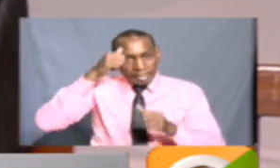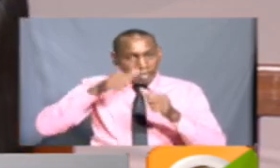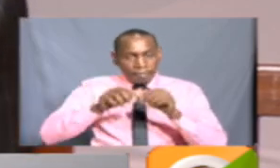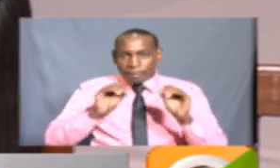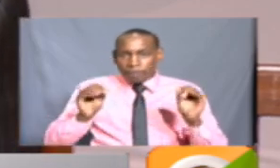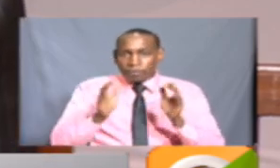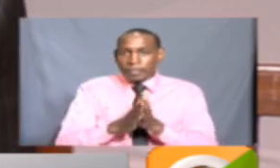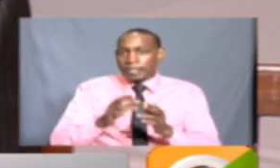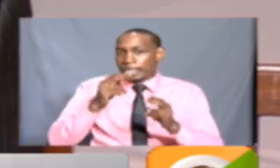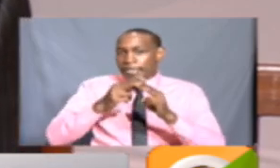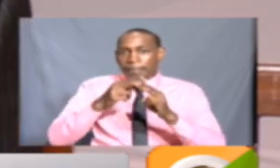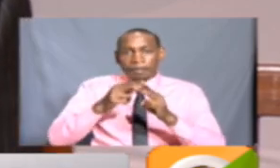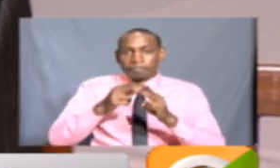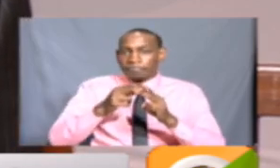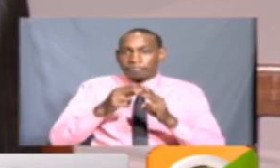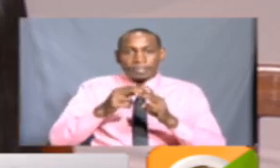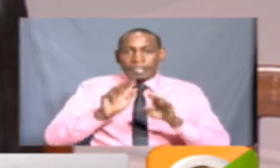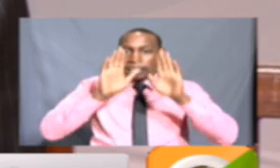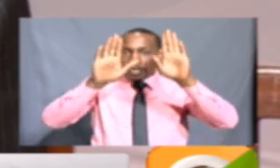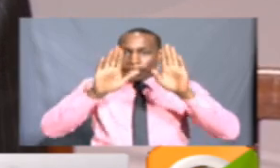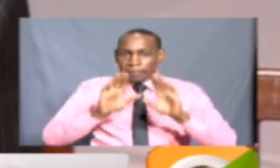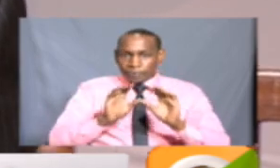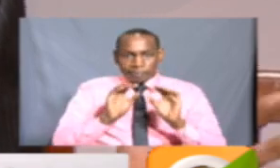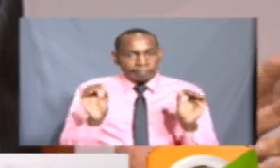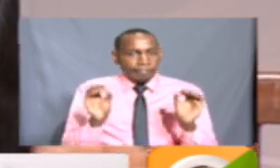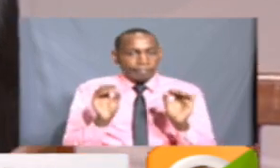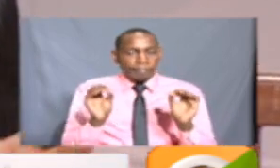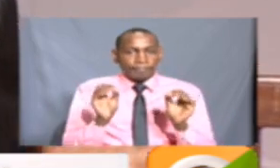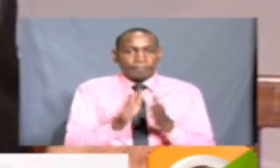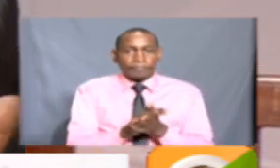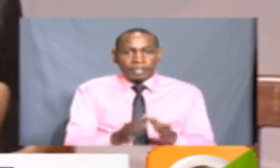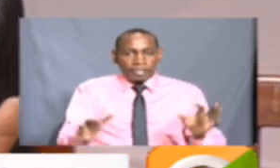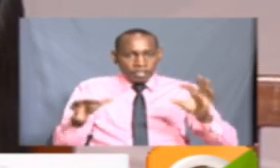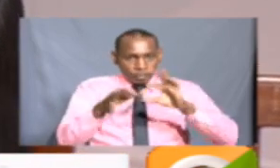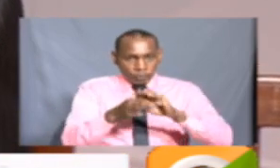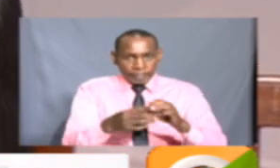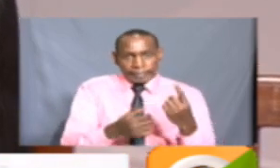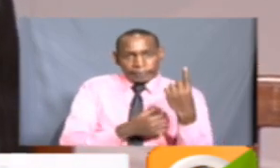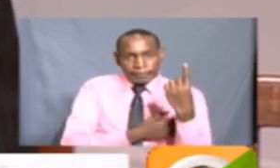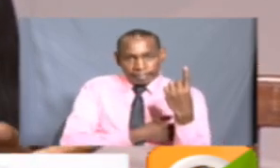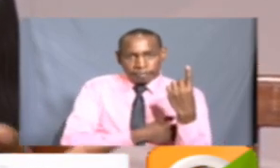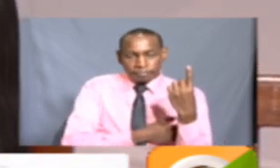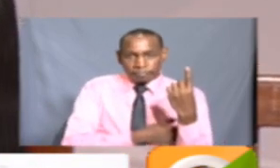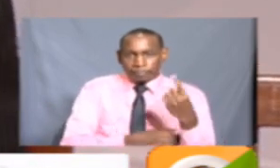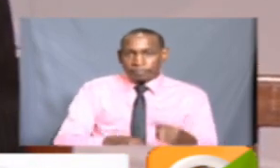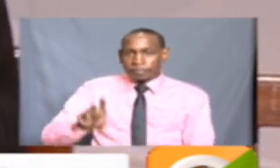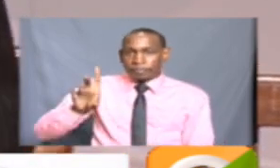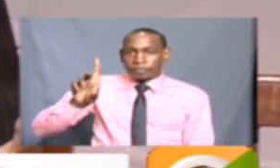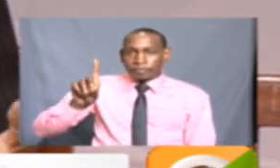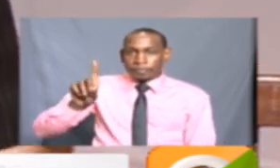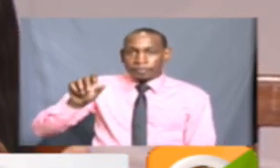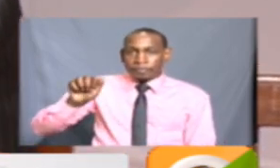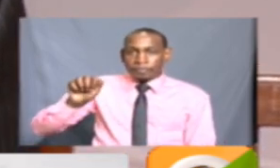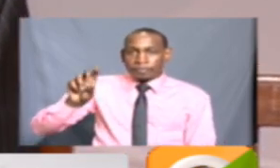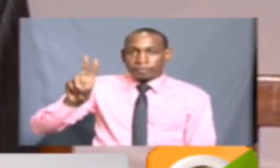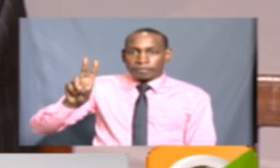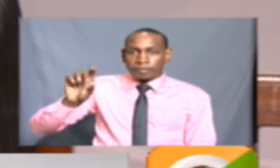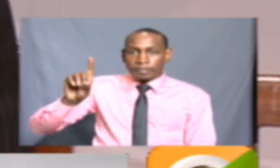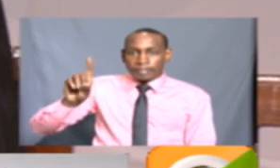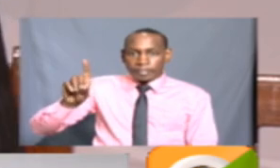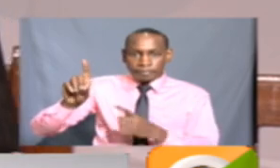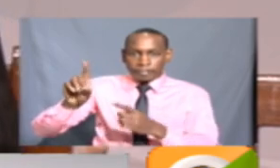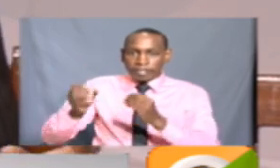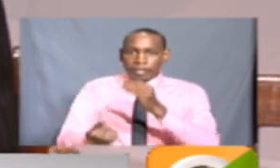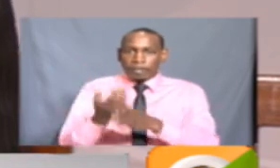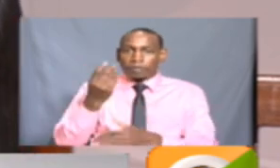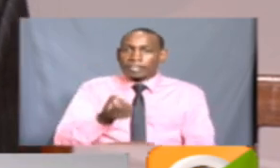perhaps are not even worth remembering, yeah, rolled into one. David Ocheng has put up a medical